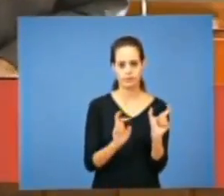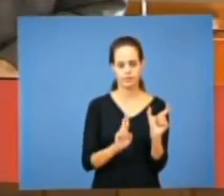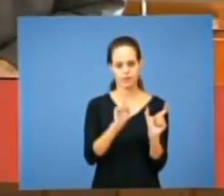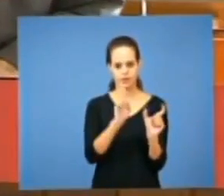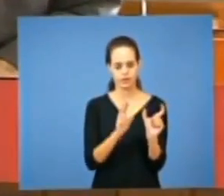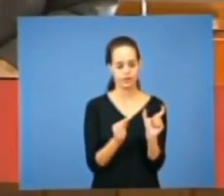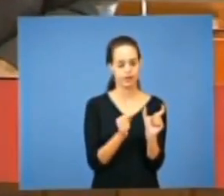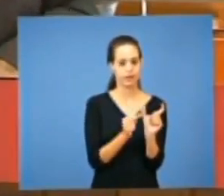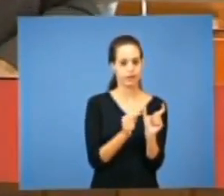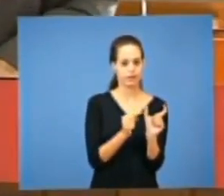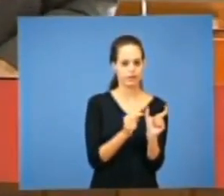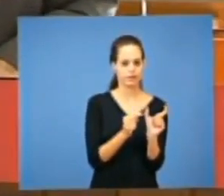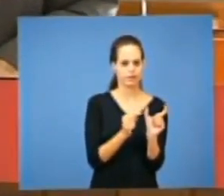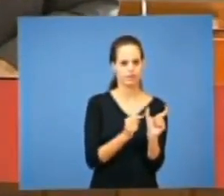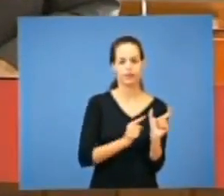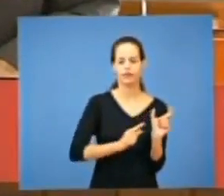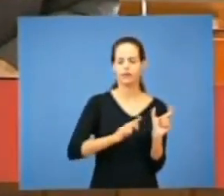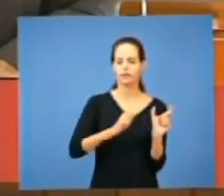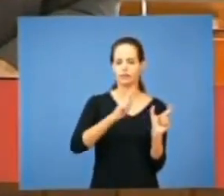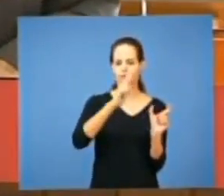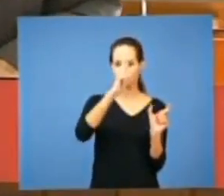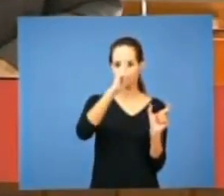which is